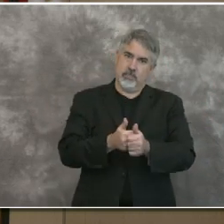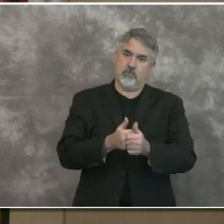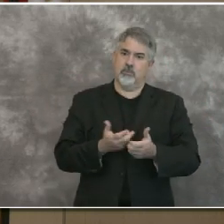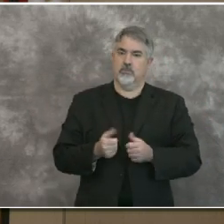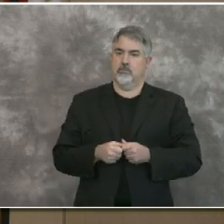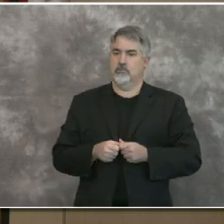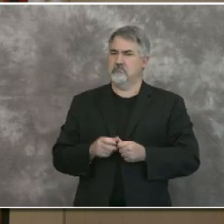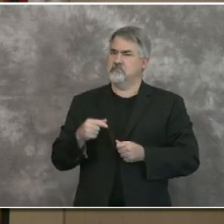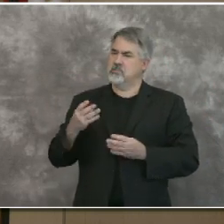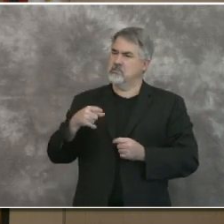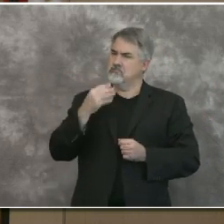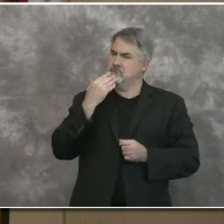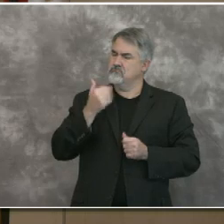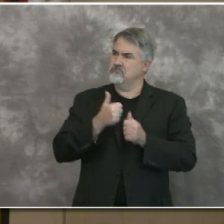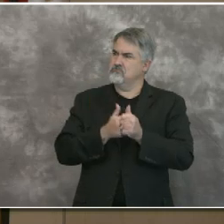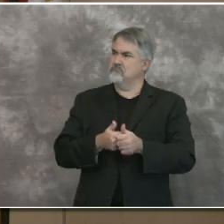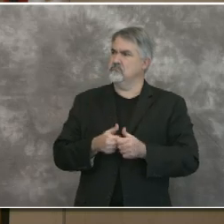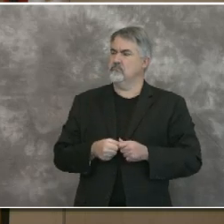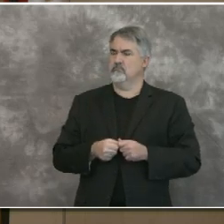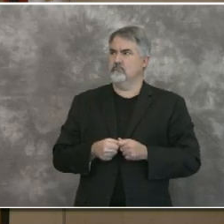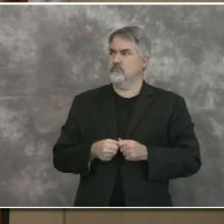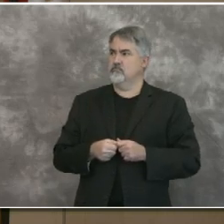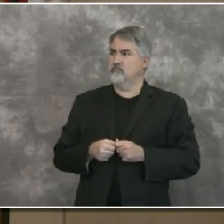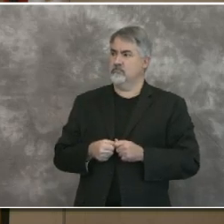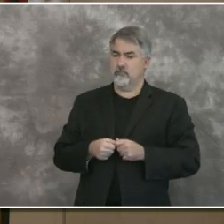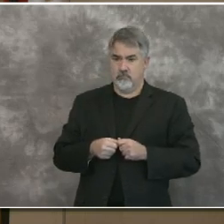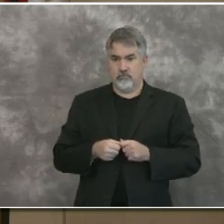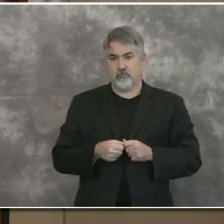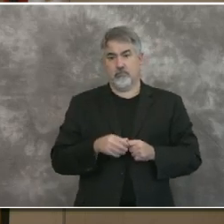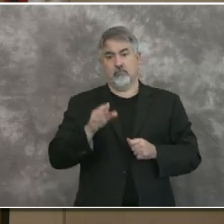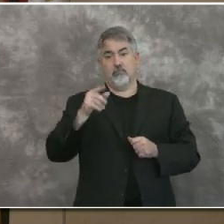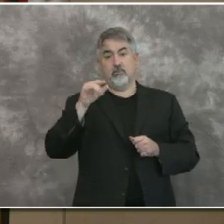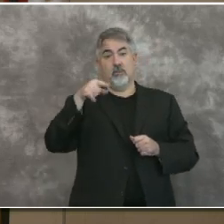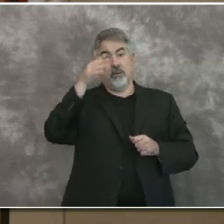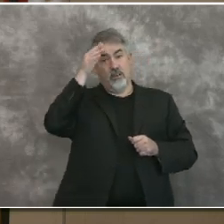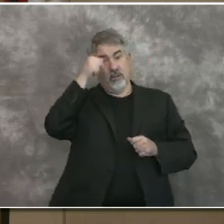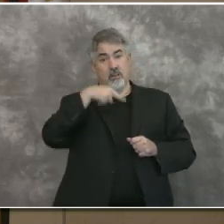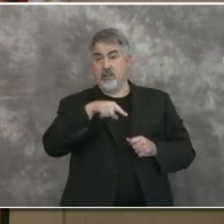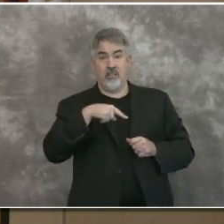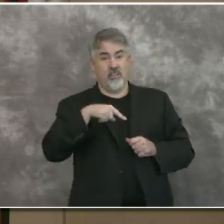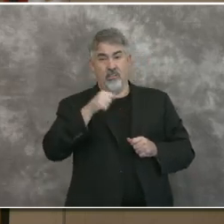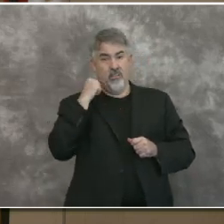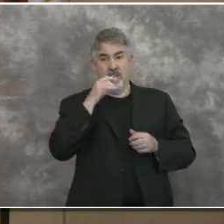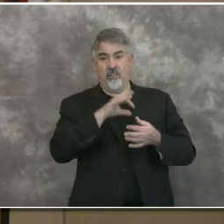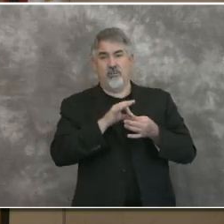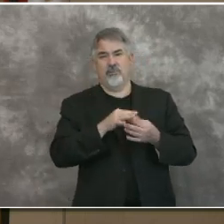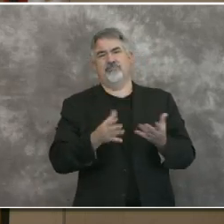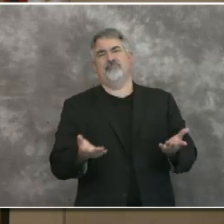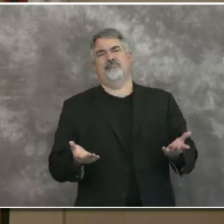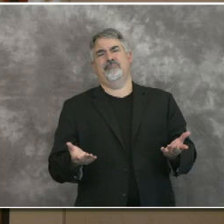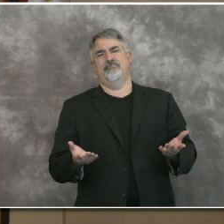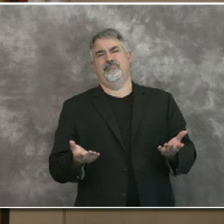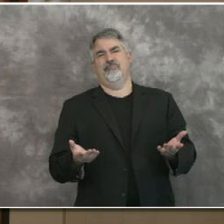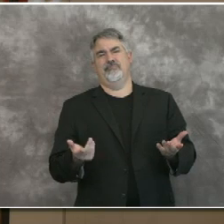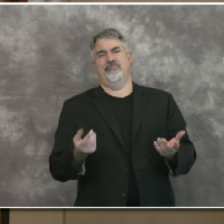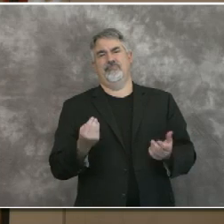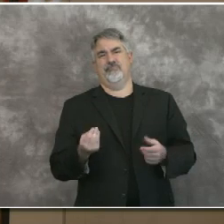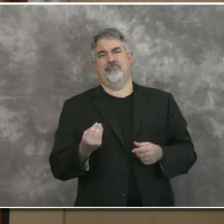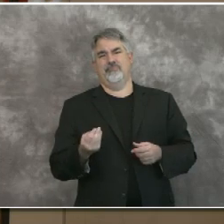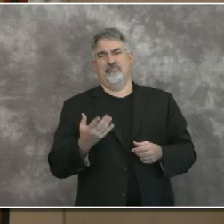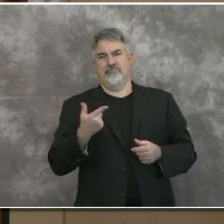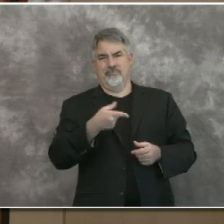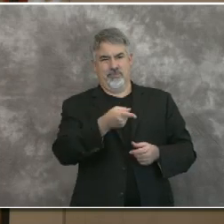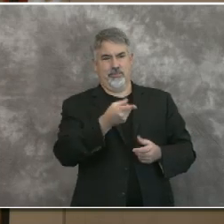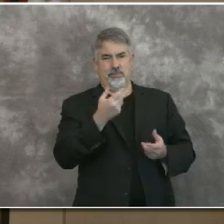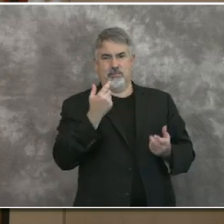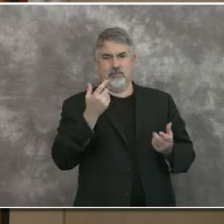continue to encourage those that are not to do so, because it really does help to decrease the spread. We now know